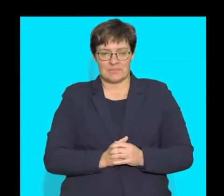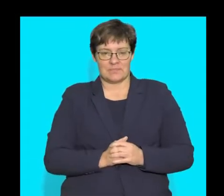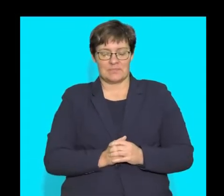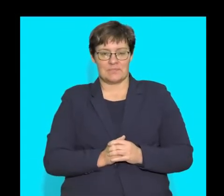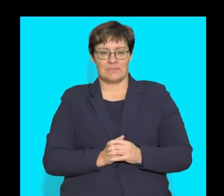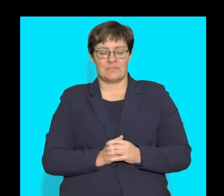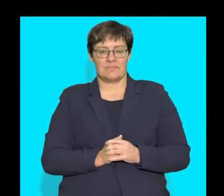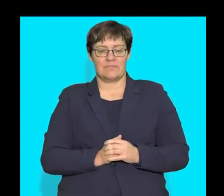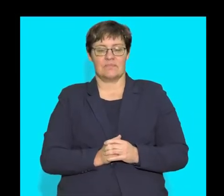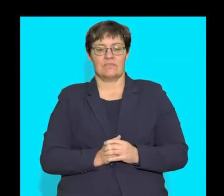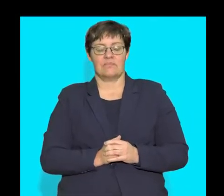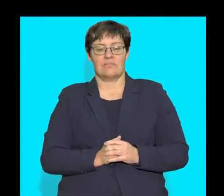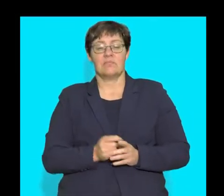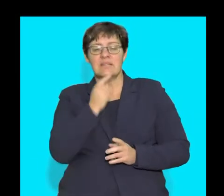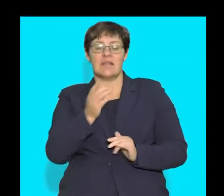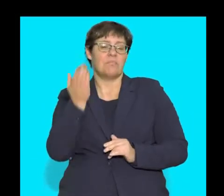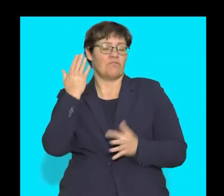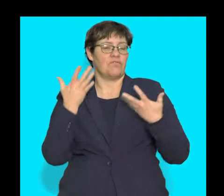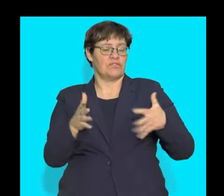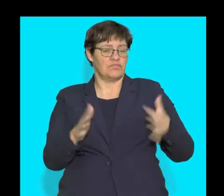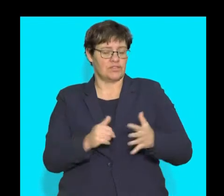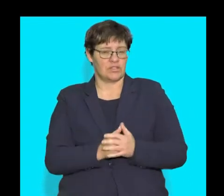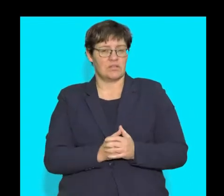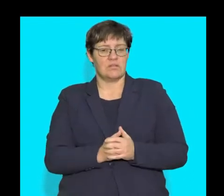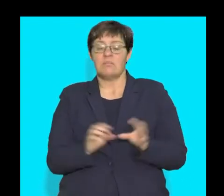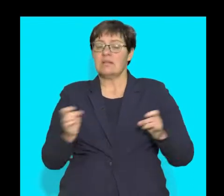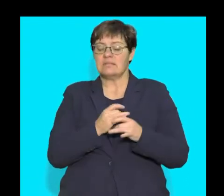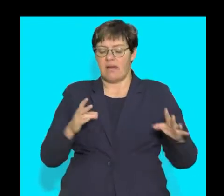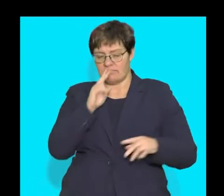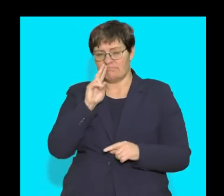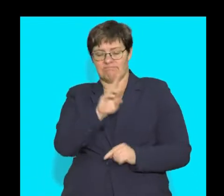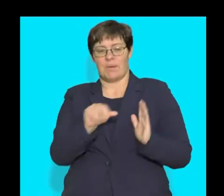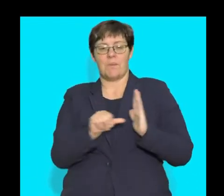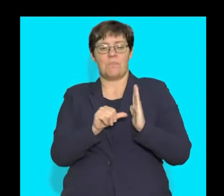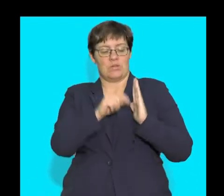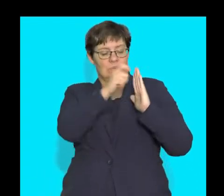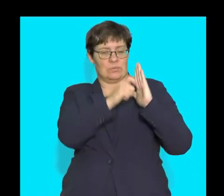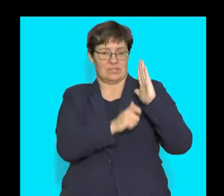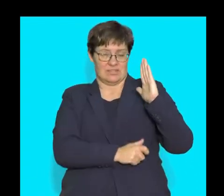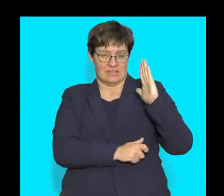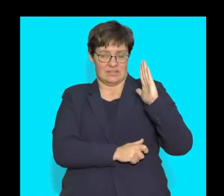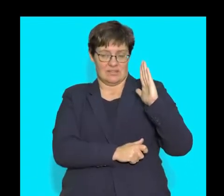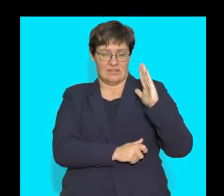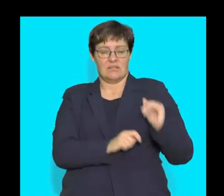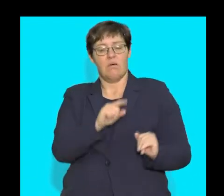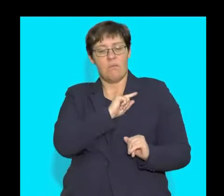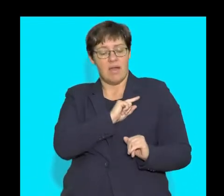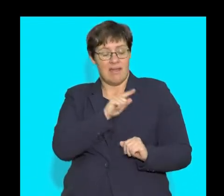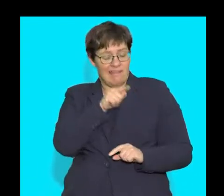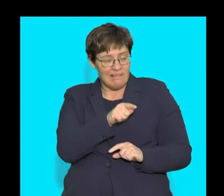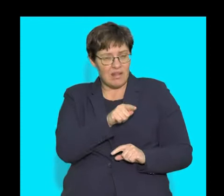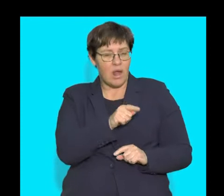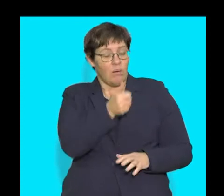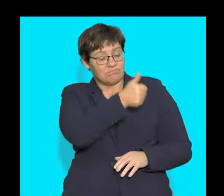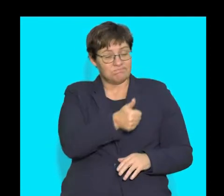So guys, as I mentioned, we've got to start off always by looking at some important terms, and I'd like to review the core concepts